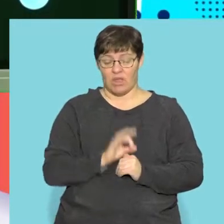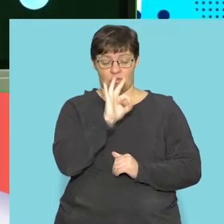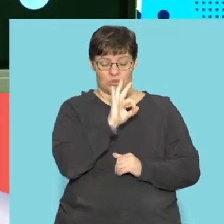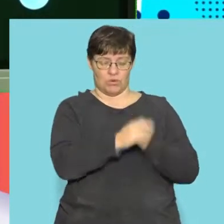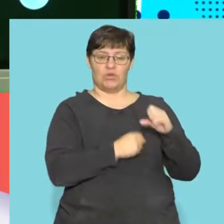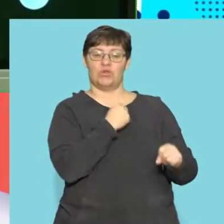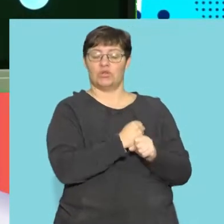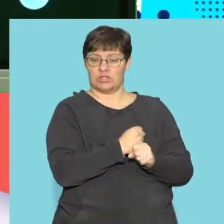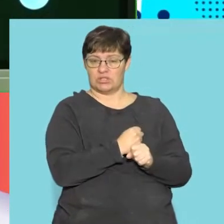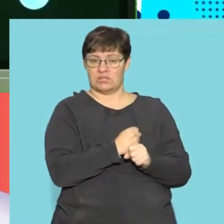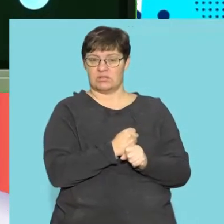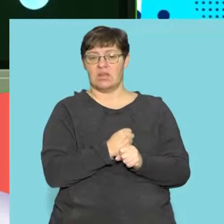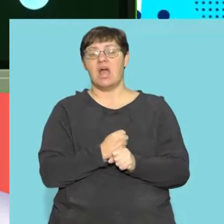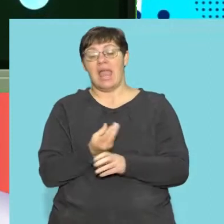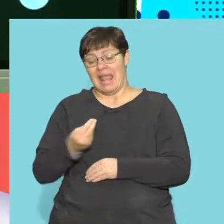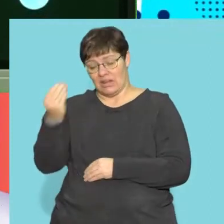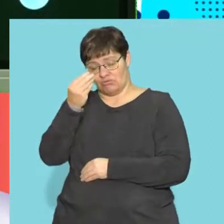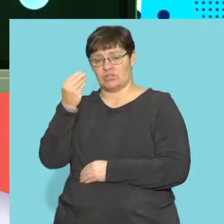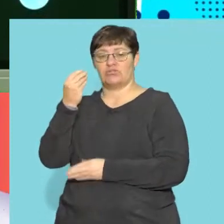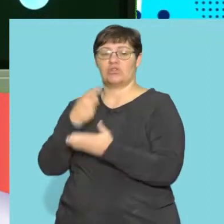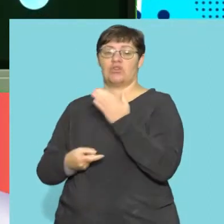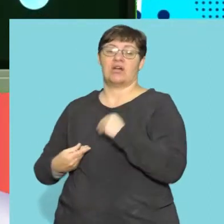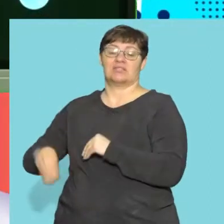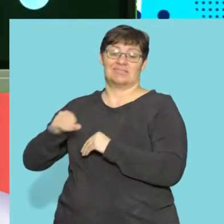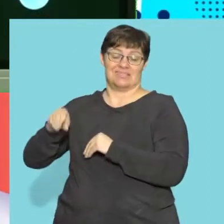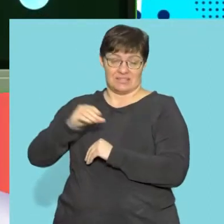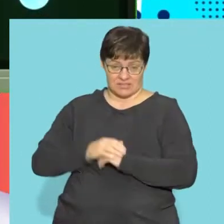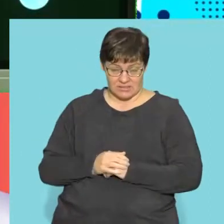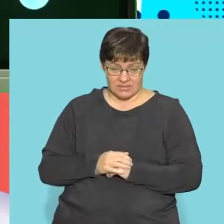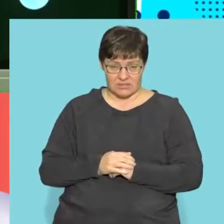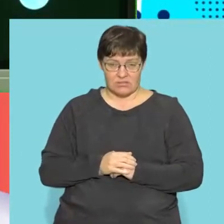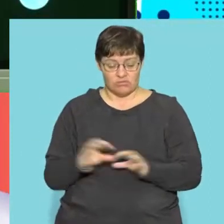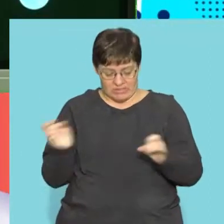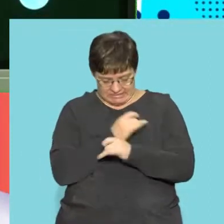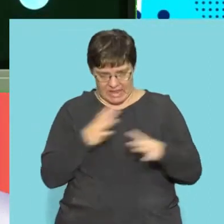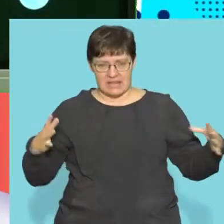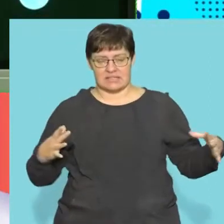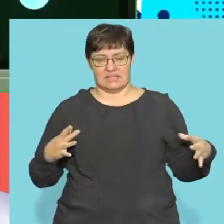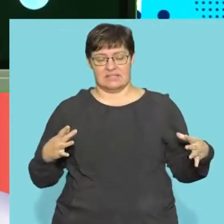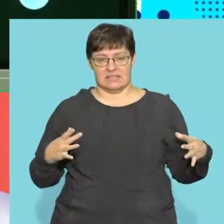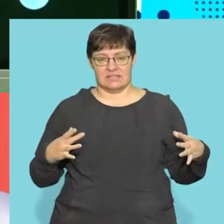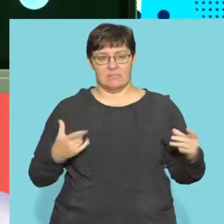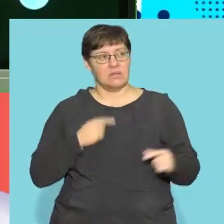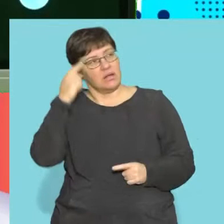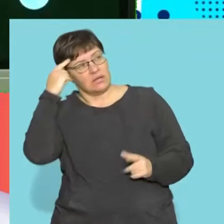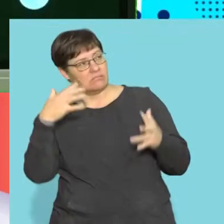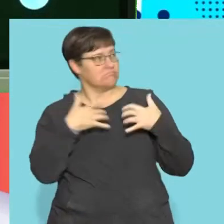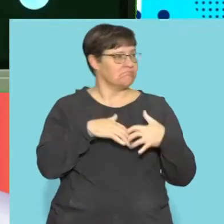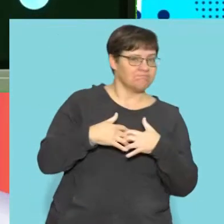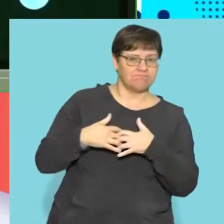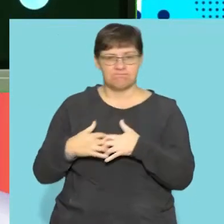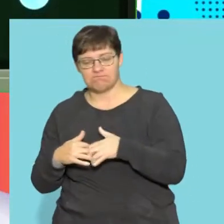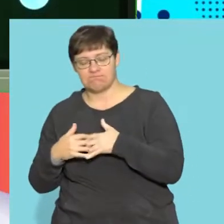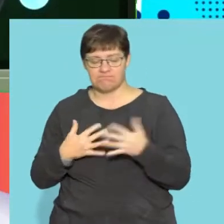3 years. They're charging her this interest. So she's starting this thing. She's still trying to think about it,